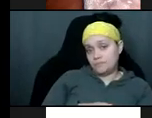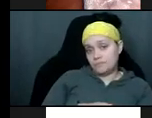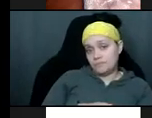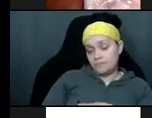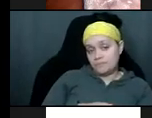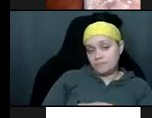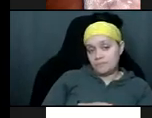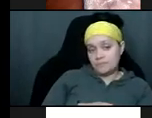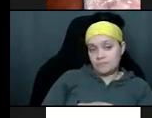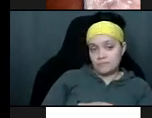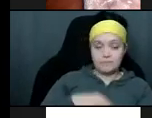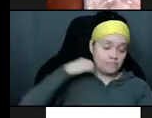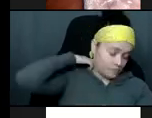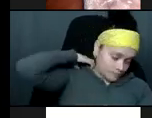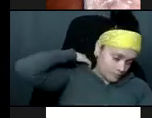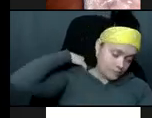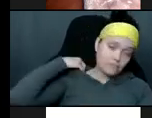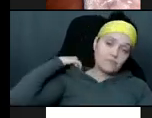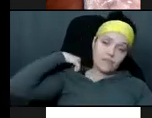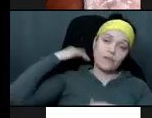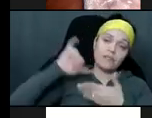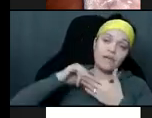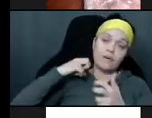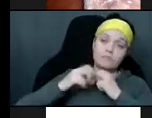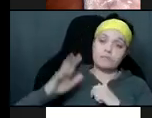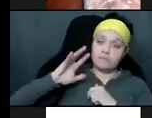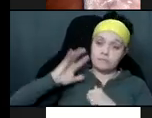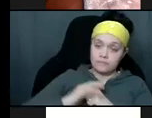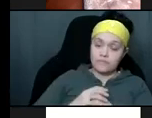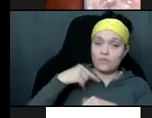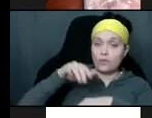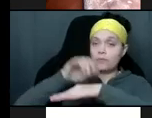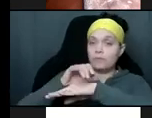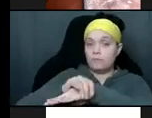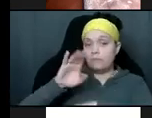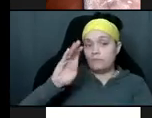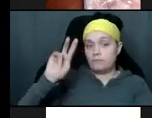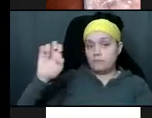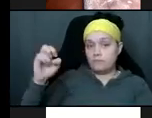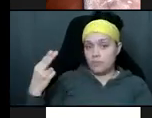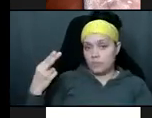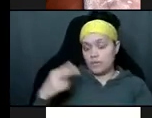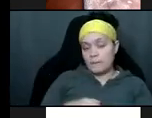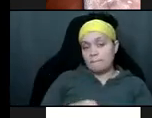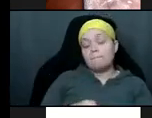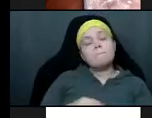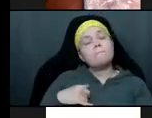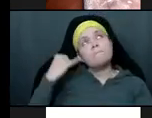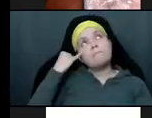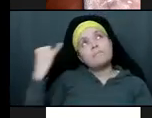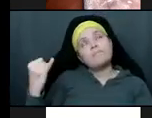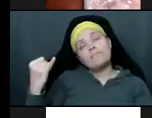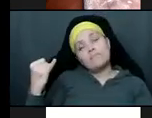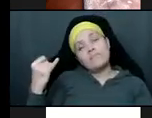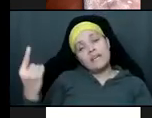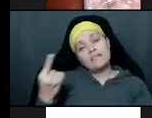Okay, so that was a problem then for Britain. And I can just imagine